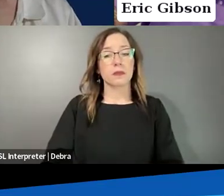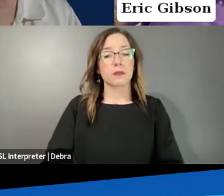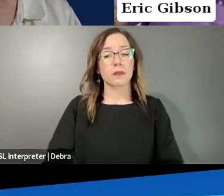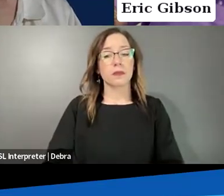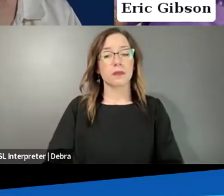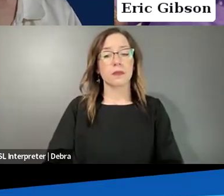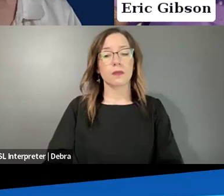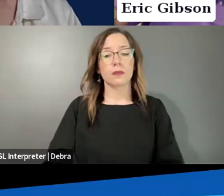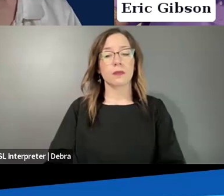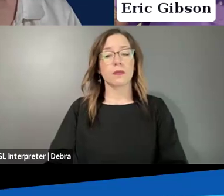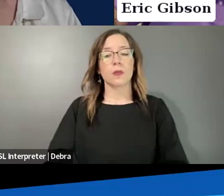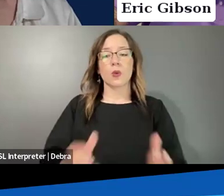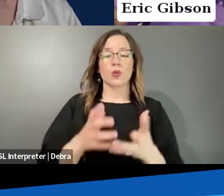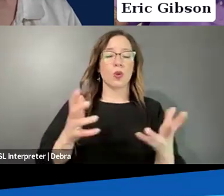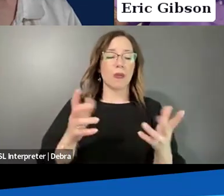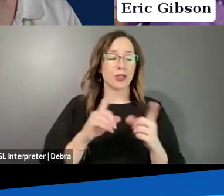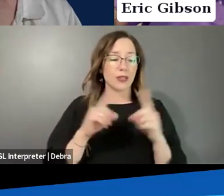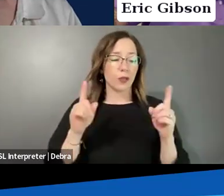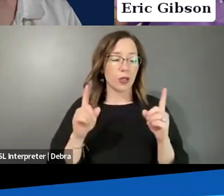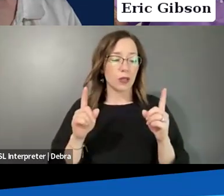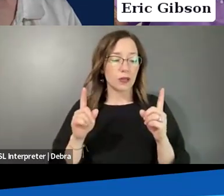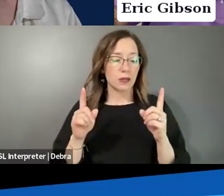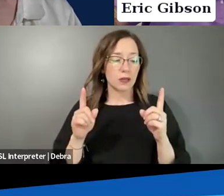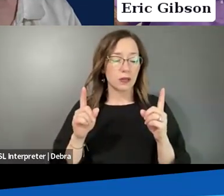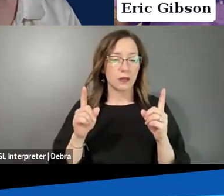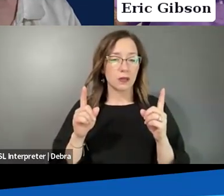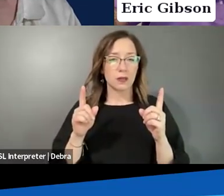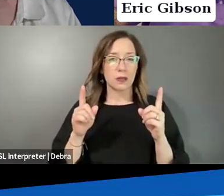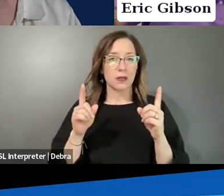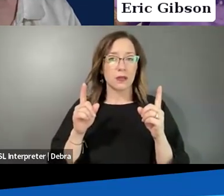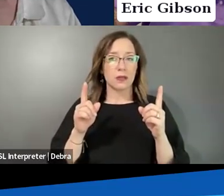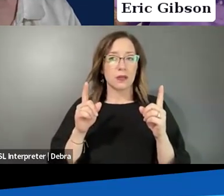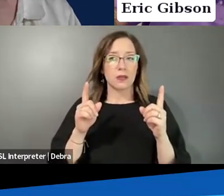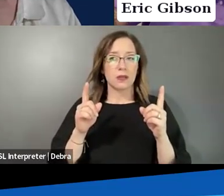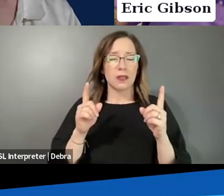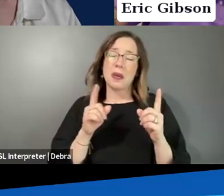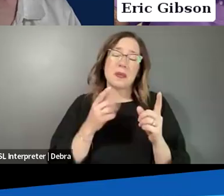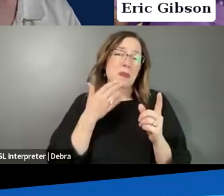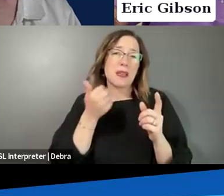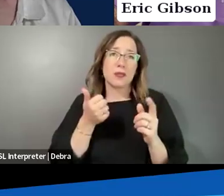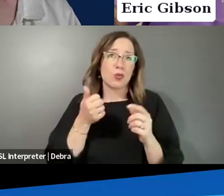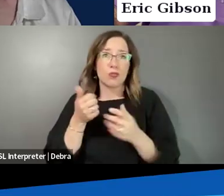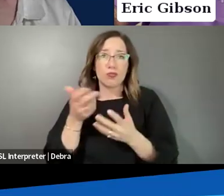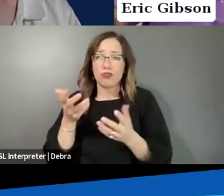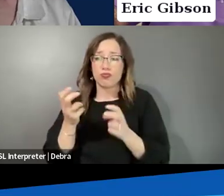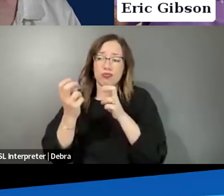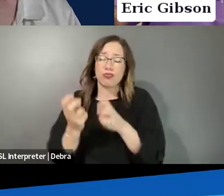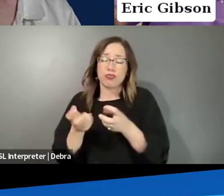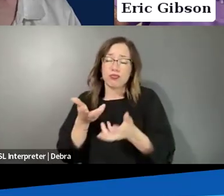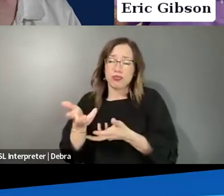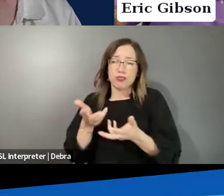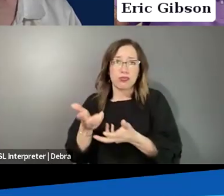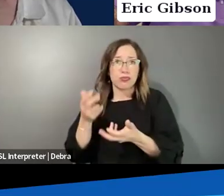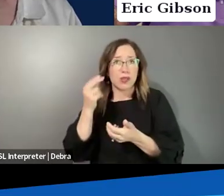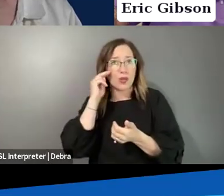much different stuff out there. It's the best to have the conversation with your neurologist, and you know, look around